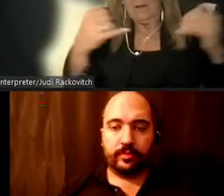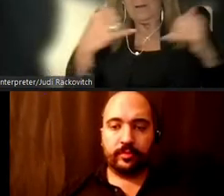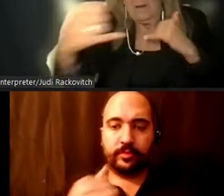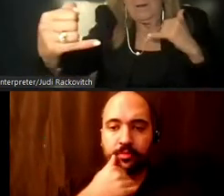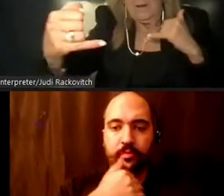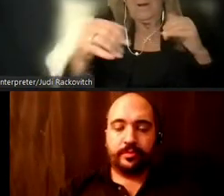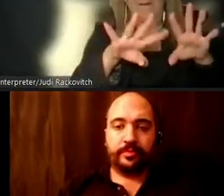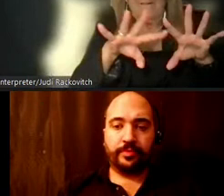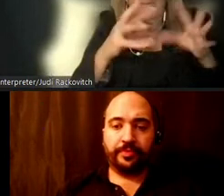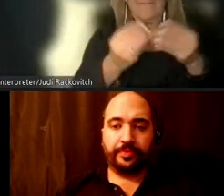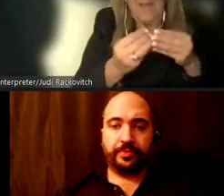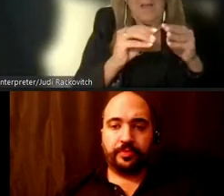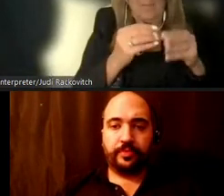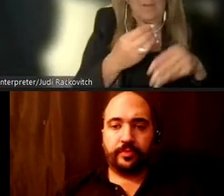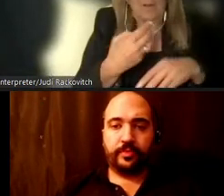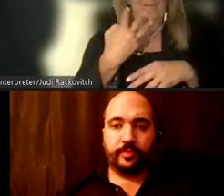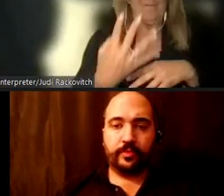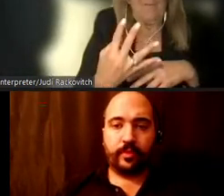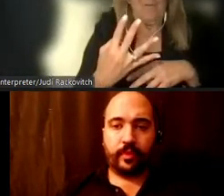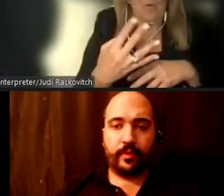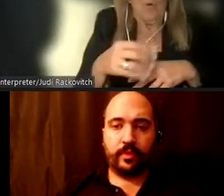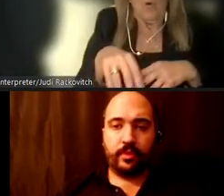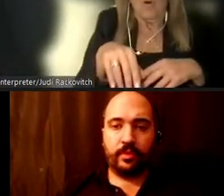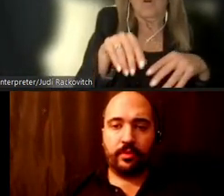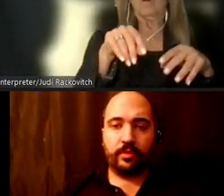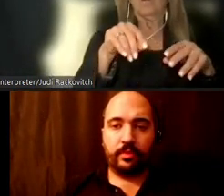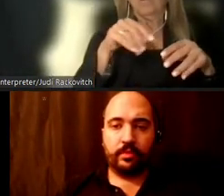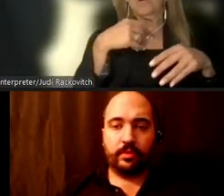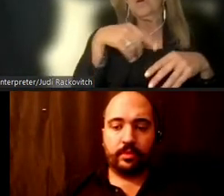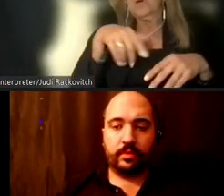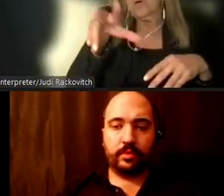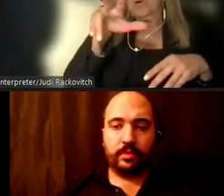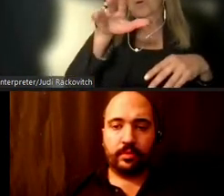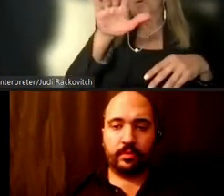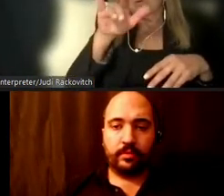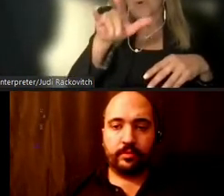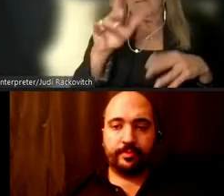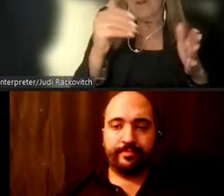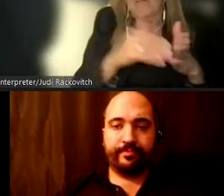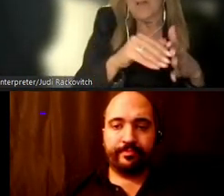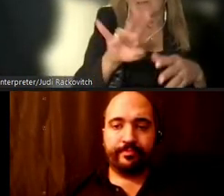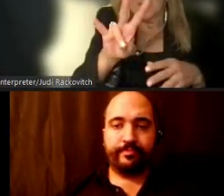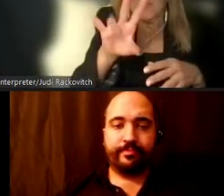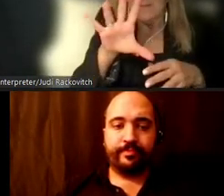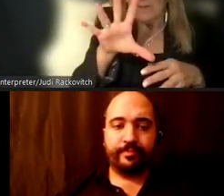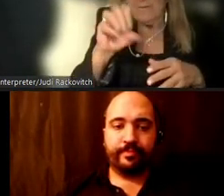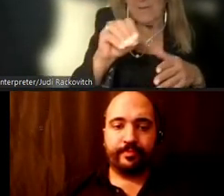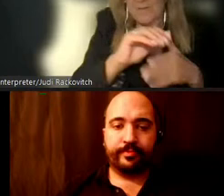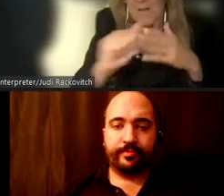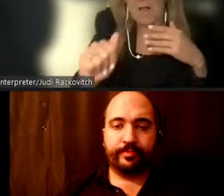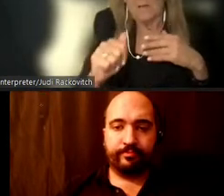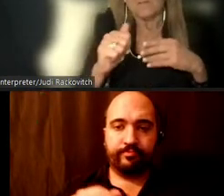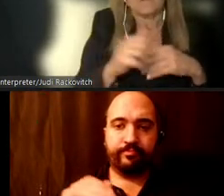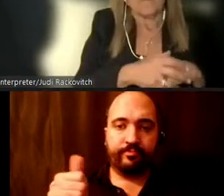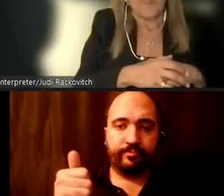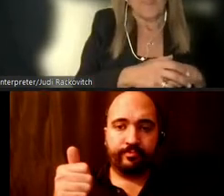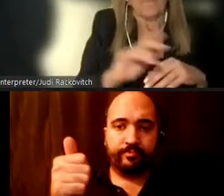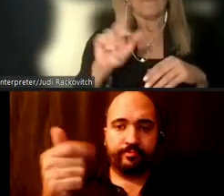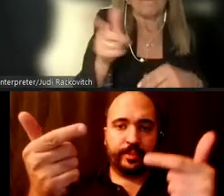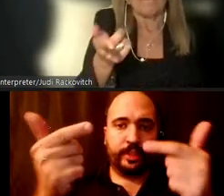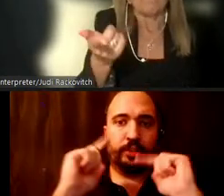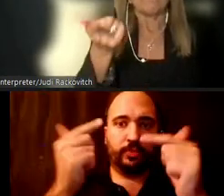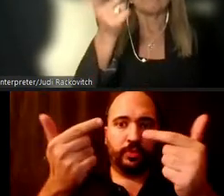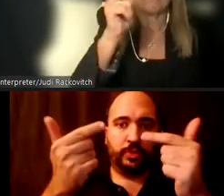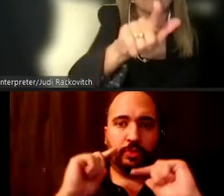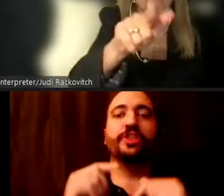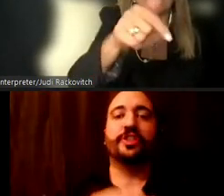2018 U.S. Bureau poverty threshold was $25,750 for the study area. Based on the